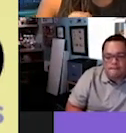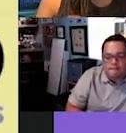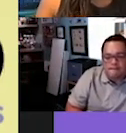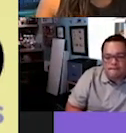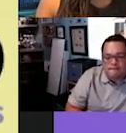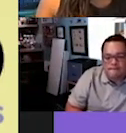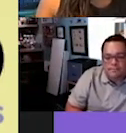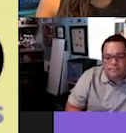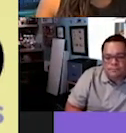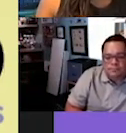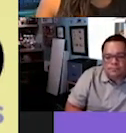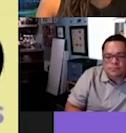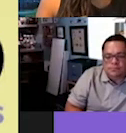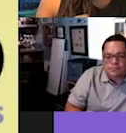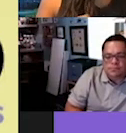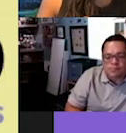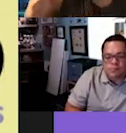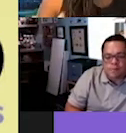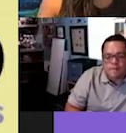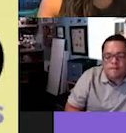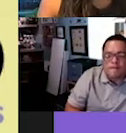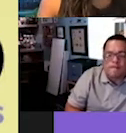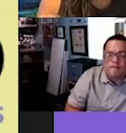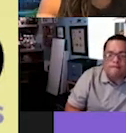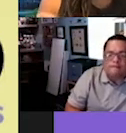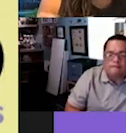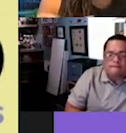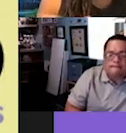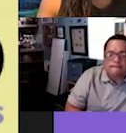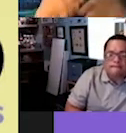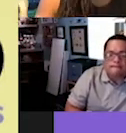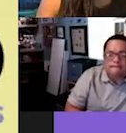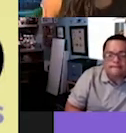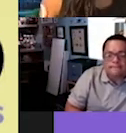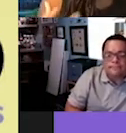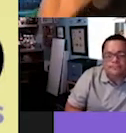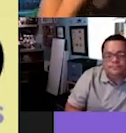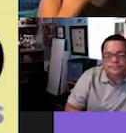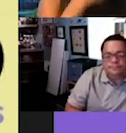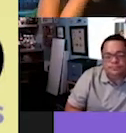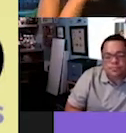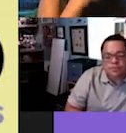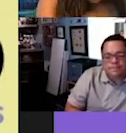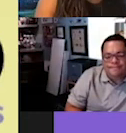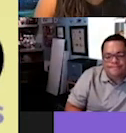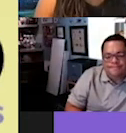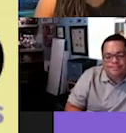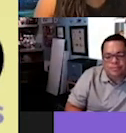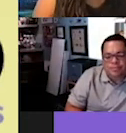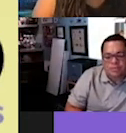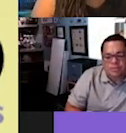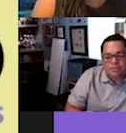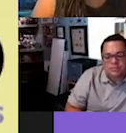start to hear different possibilities of design. I'm not a theorist, I'm a practitioner, but I read a lot of theory. And, you know,